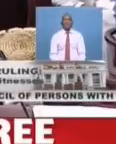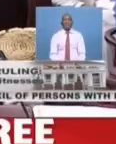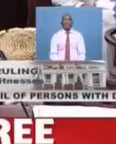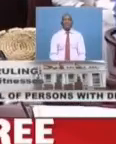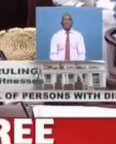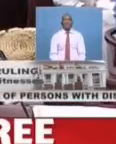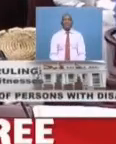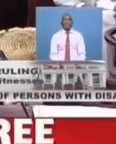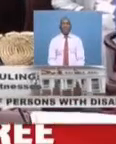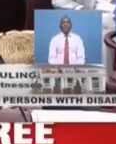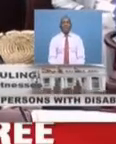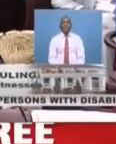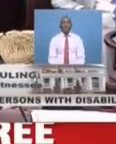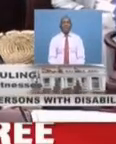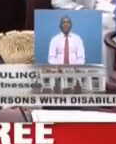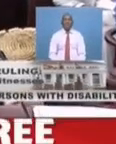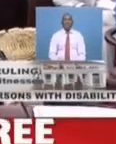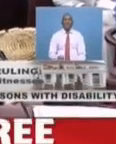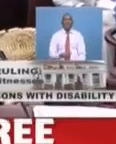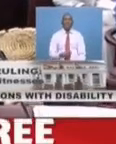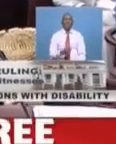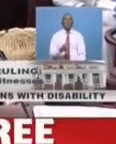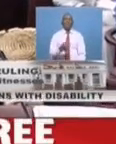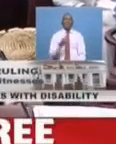and they also made reference